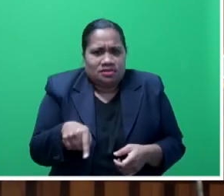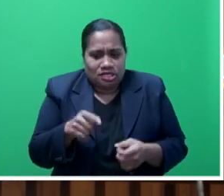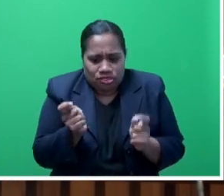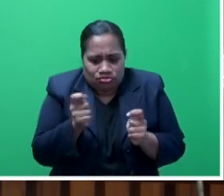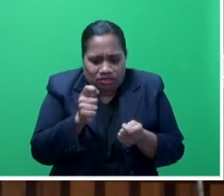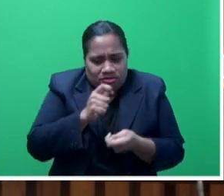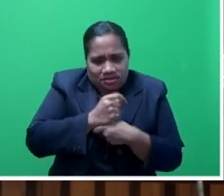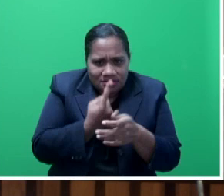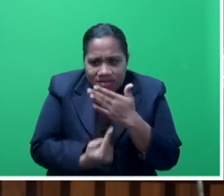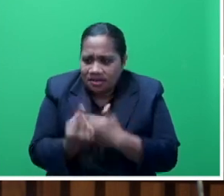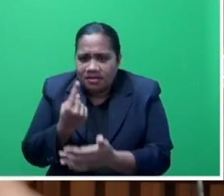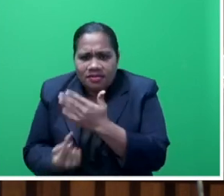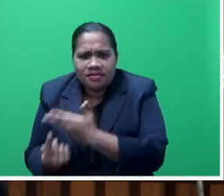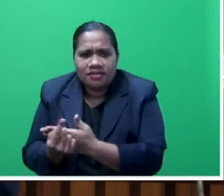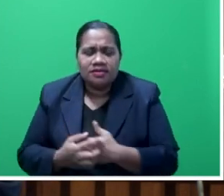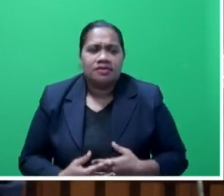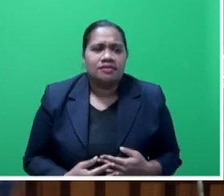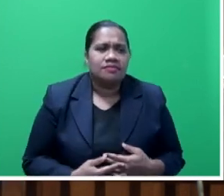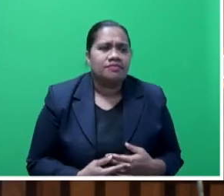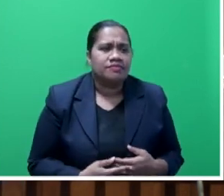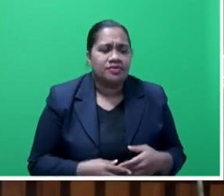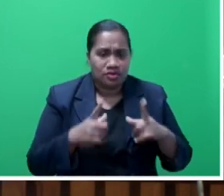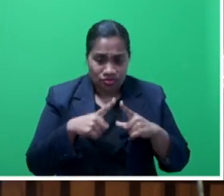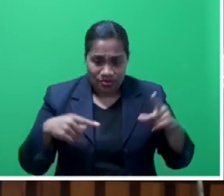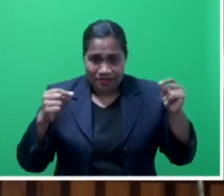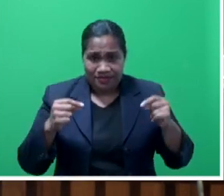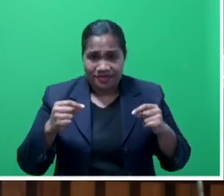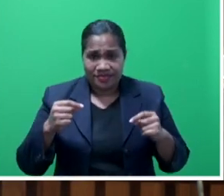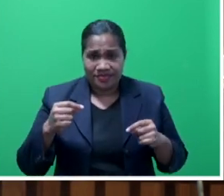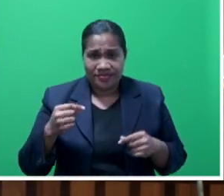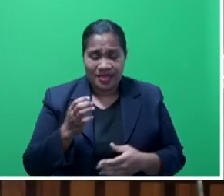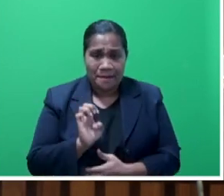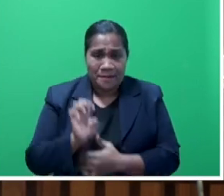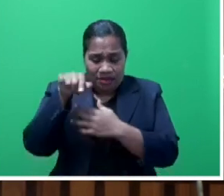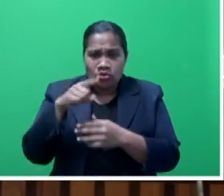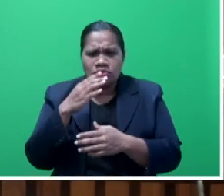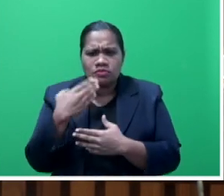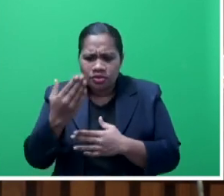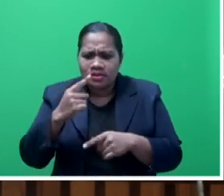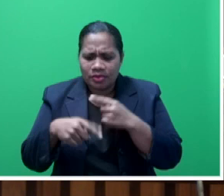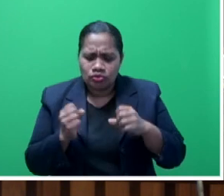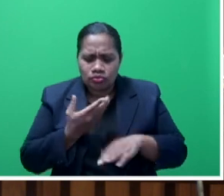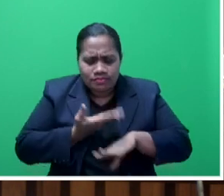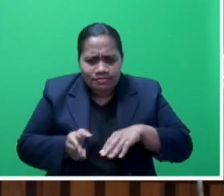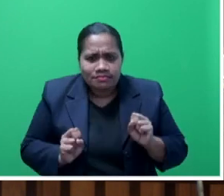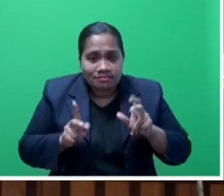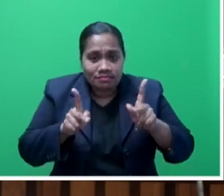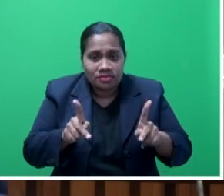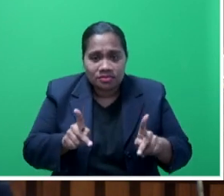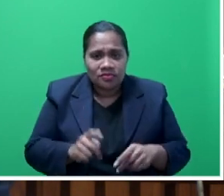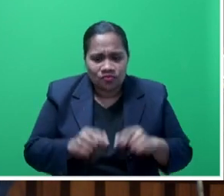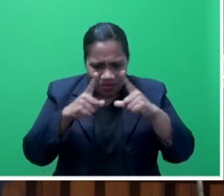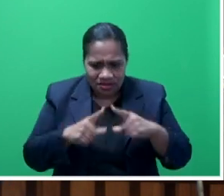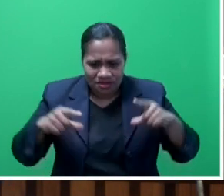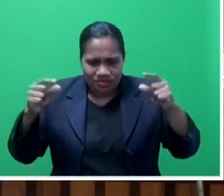about. The Japanese ambassador has spoken to us about new opportunities for Japanese investors in Fiji. And Mr. Speaker, sir, I'm